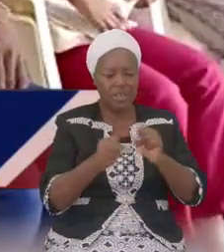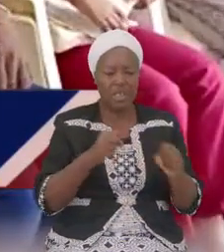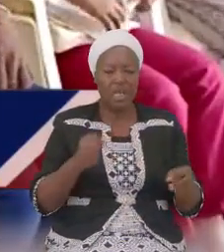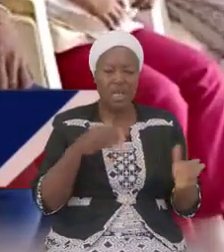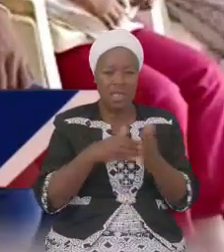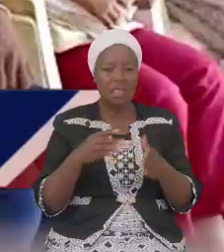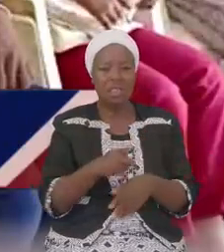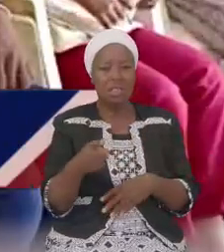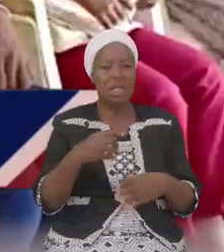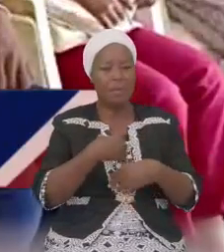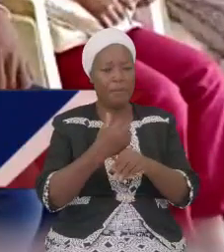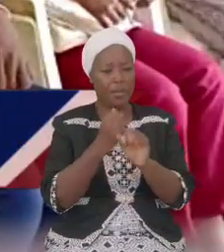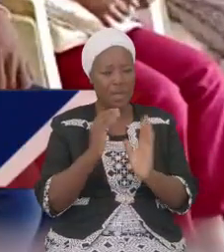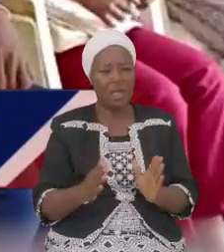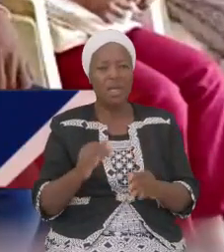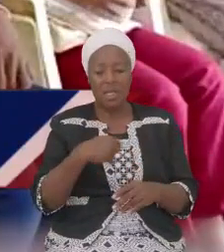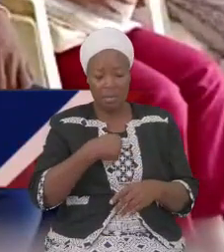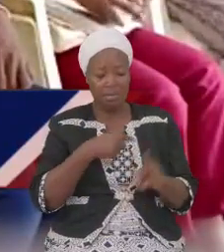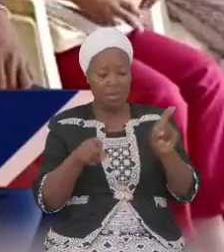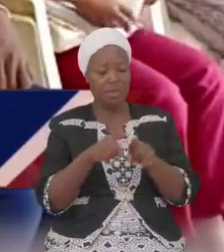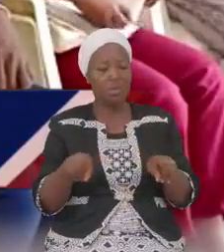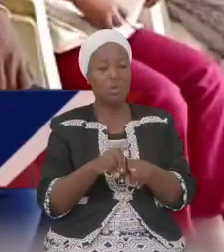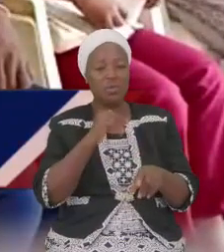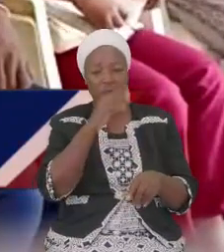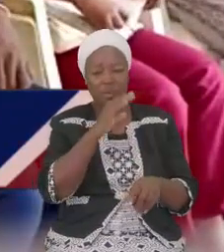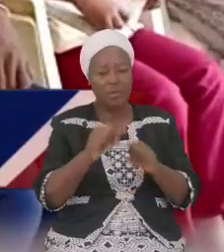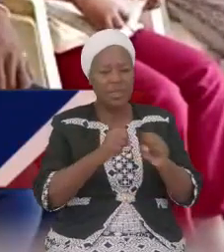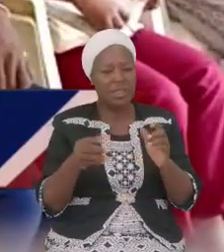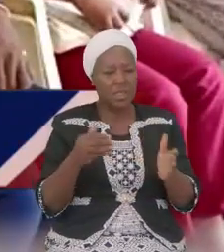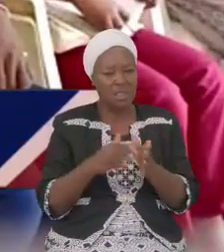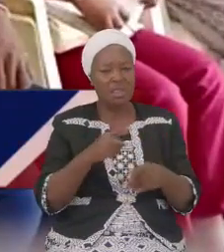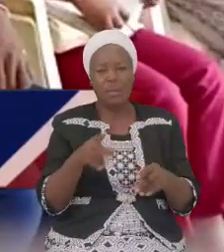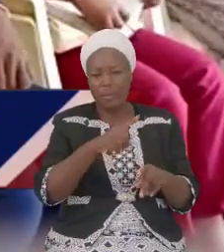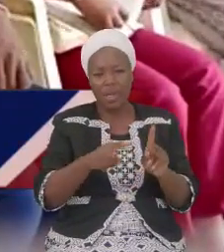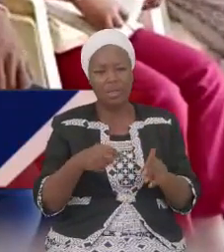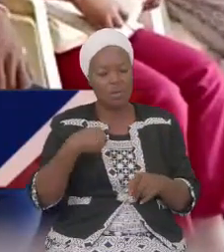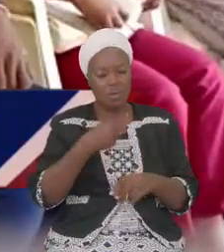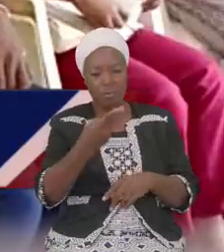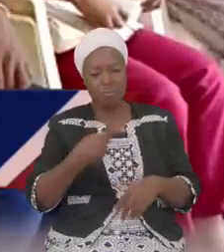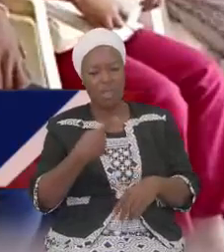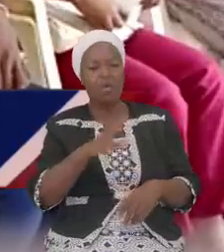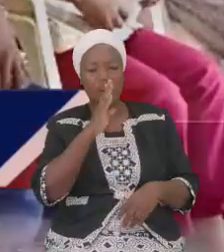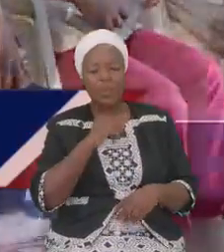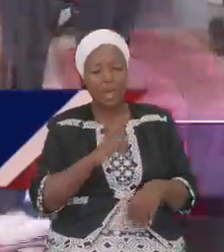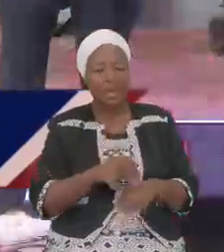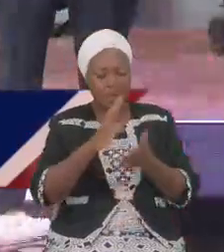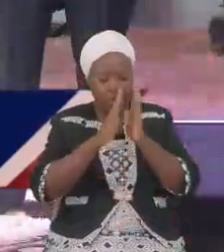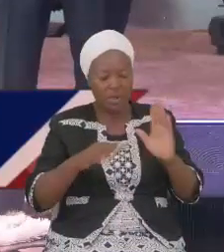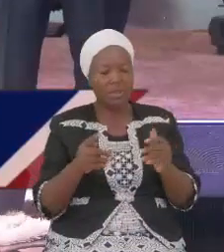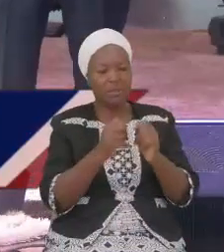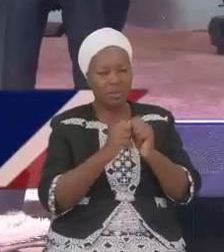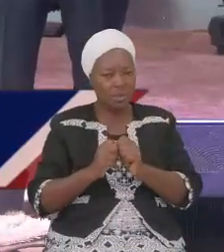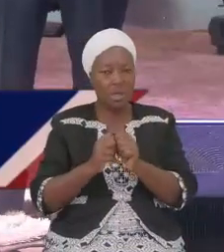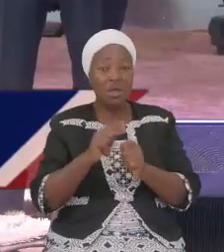I will not be fighting against them. We'll be at peace together. You're reconciled with God. Your